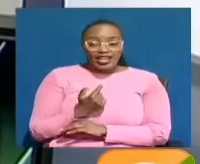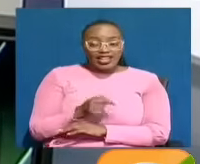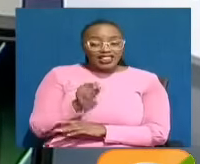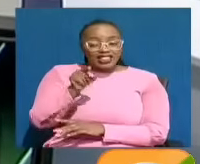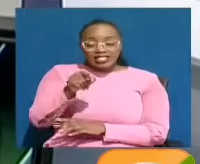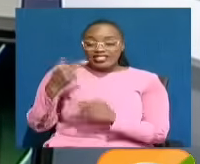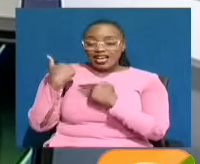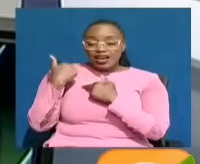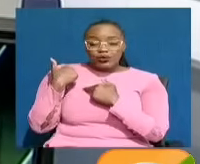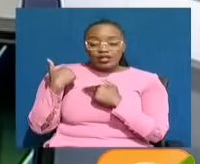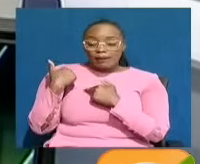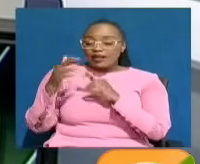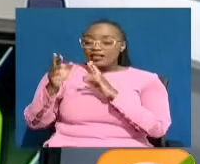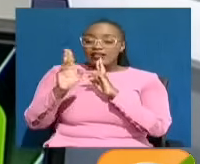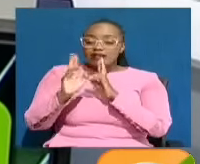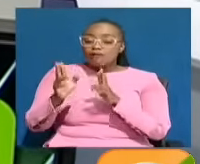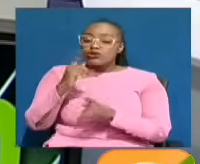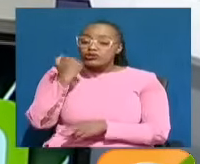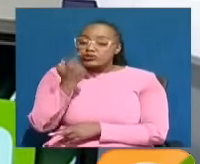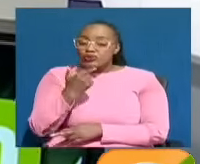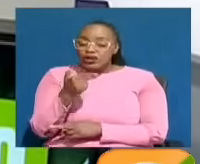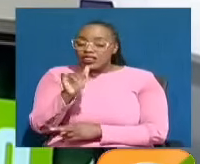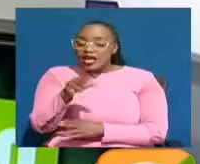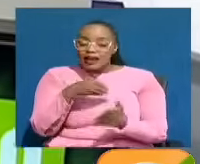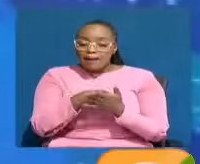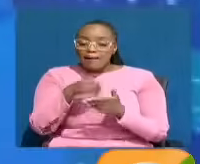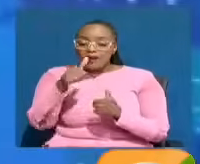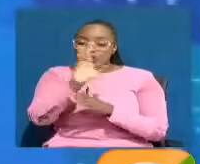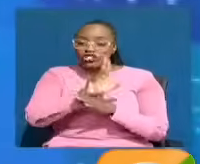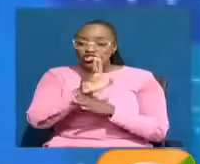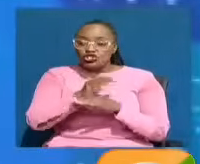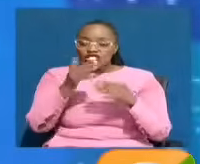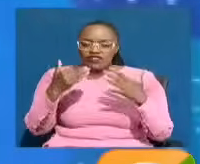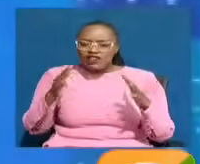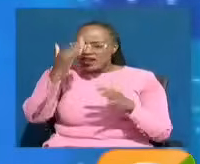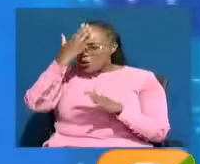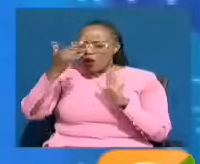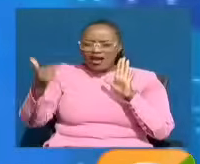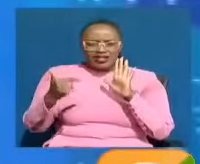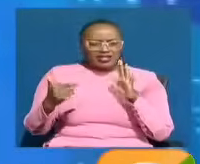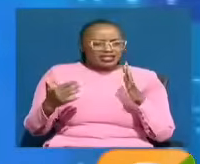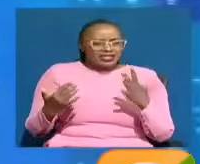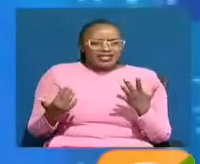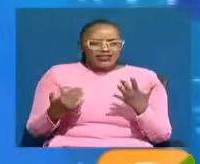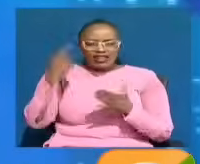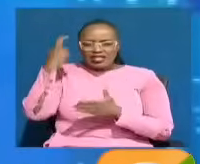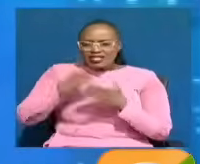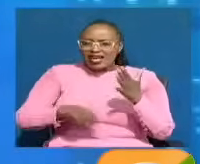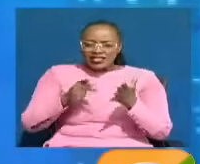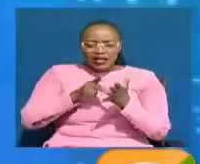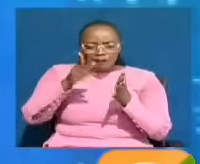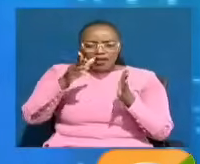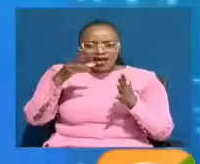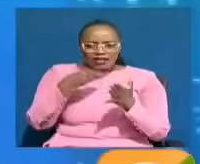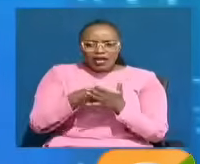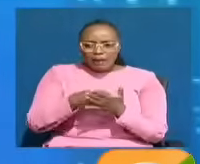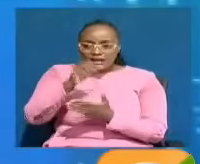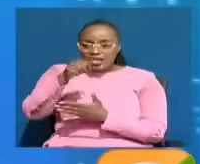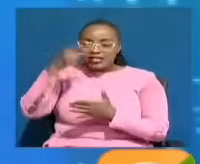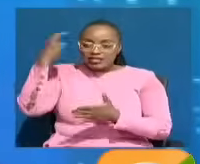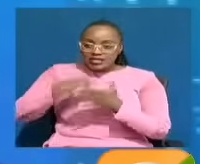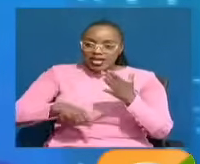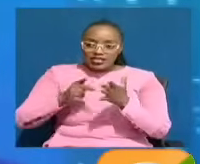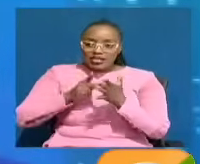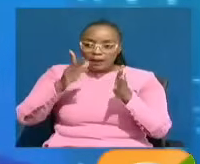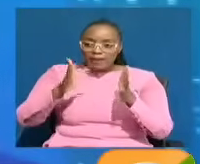that accountability report to for that amount of money that's been spent? Because that is taxpayers' money, is it not? It is taxpayers'